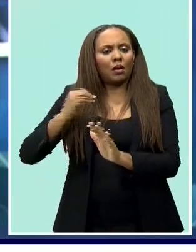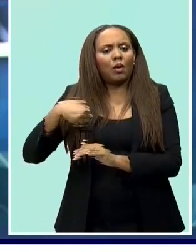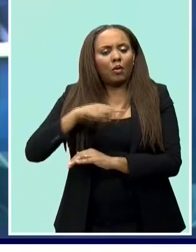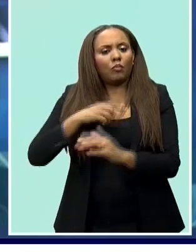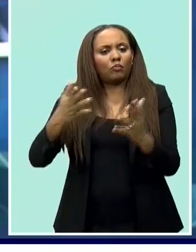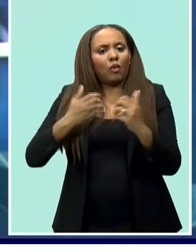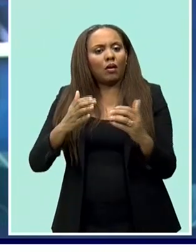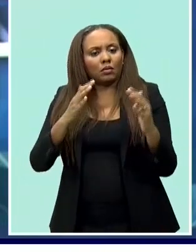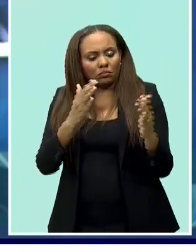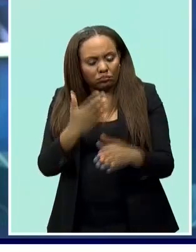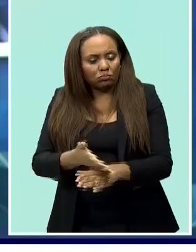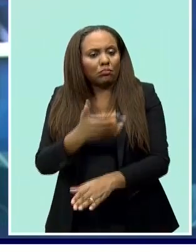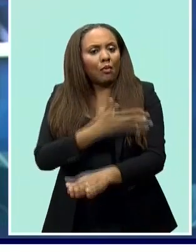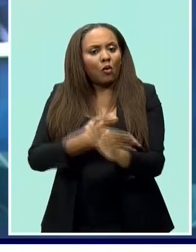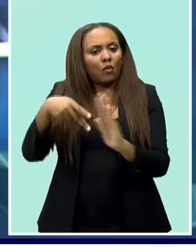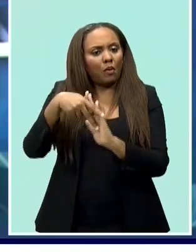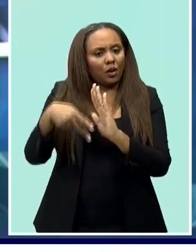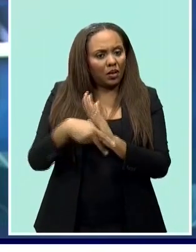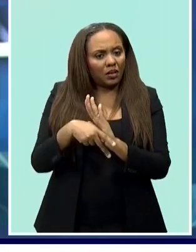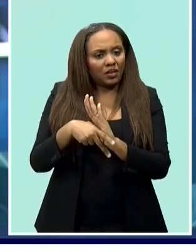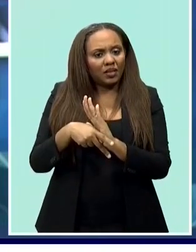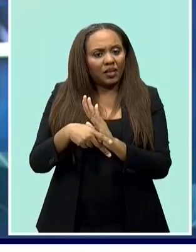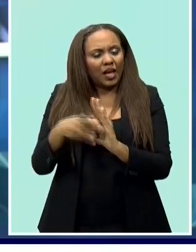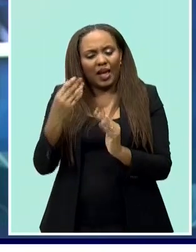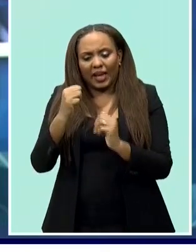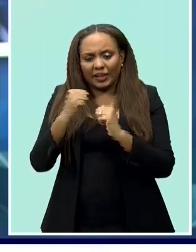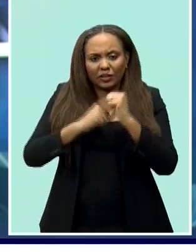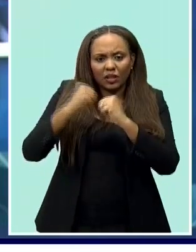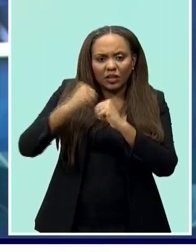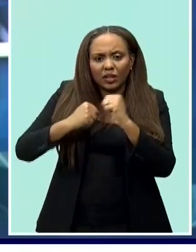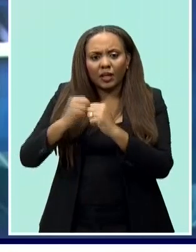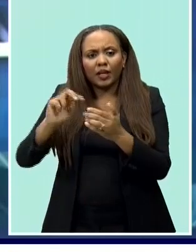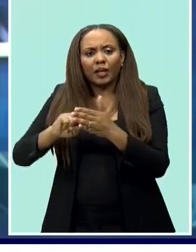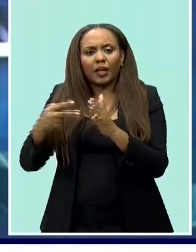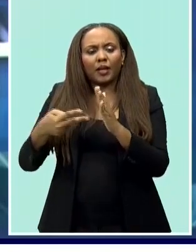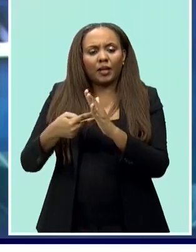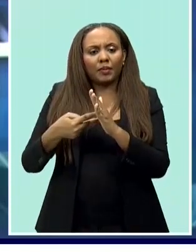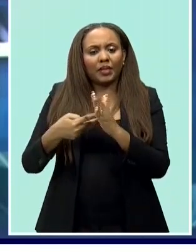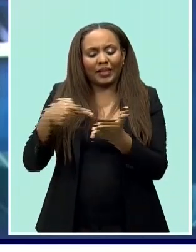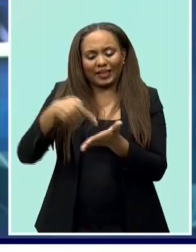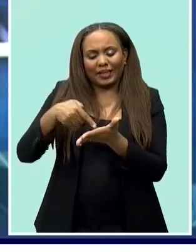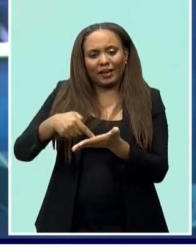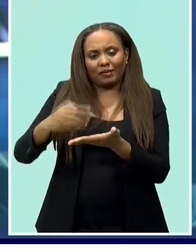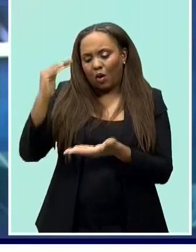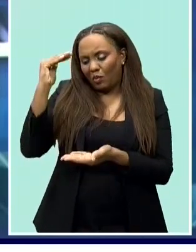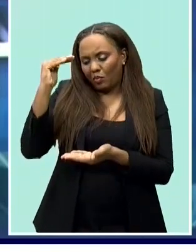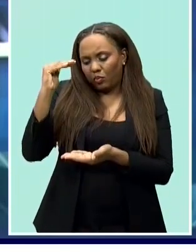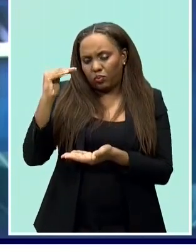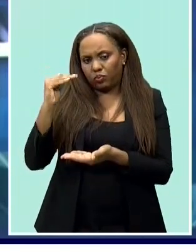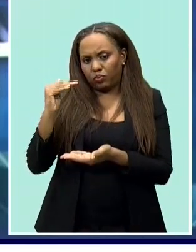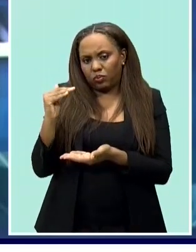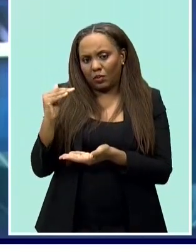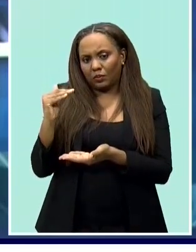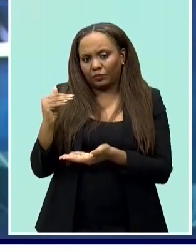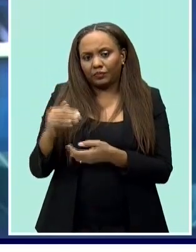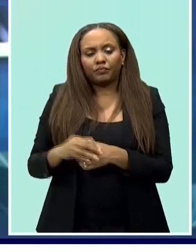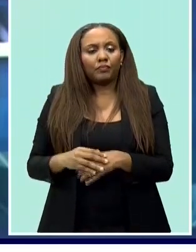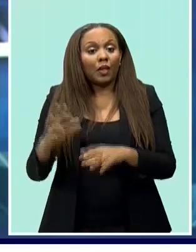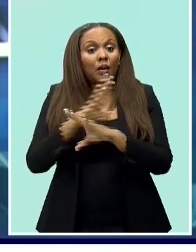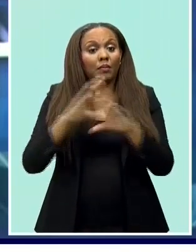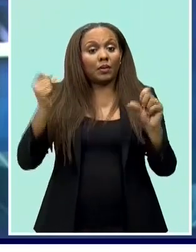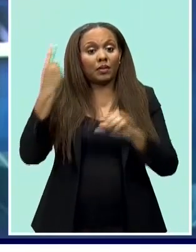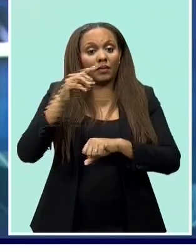and ongoing fiscal and structural adjustment will place government debt on a downward trajectory. Commenting on the news, President of the Barbados